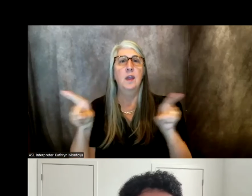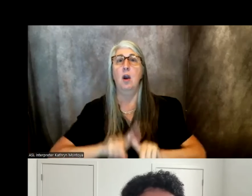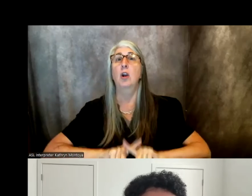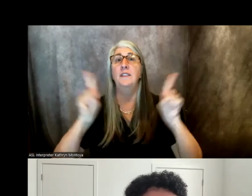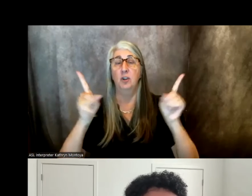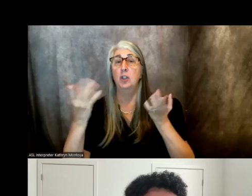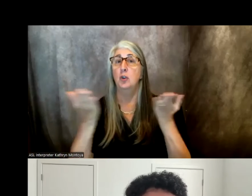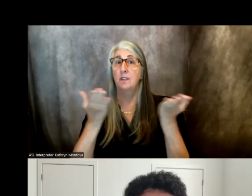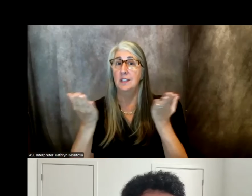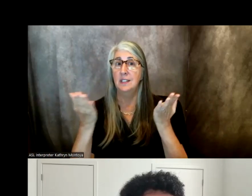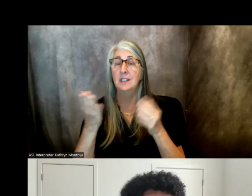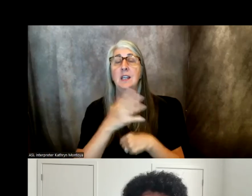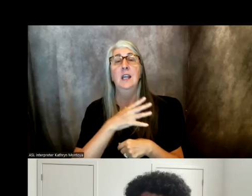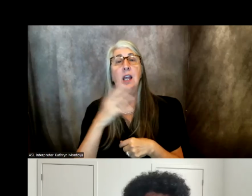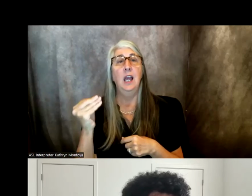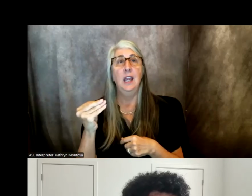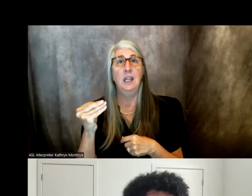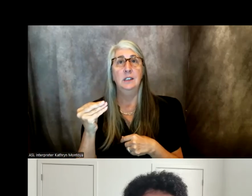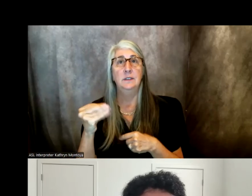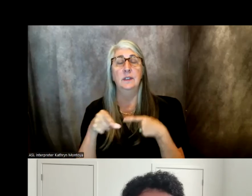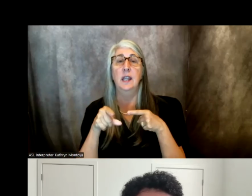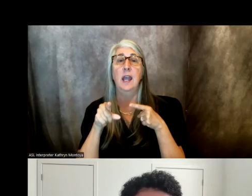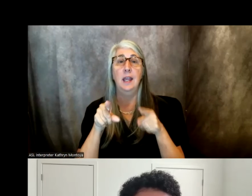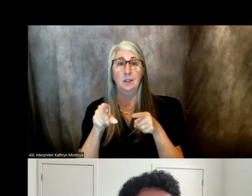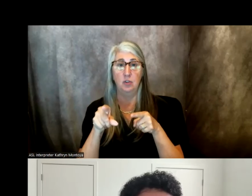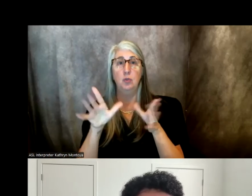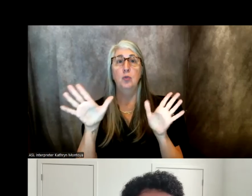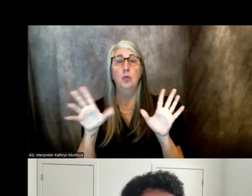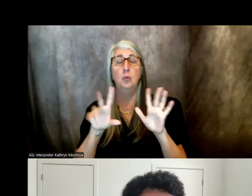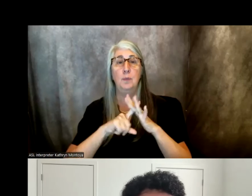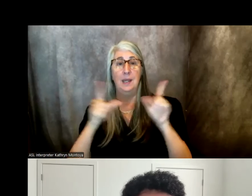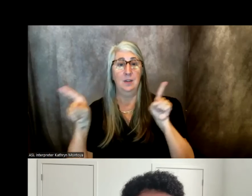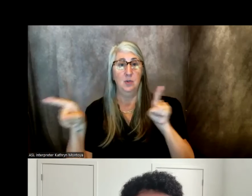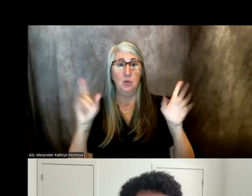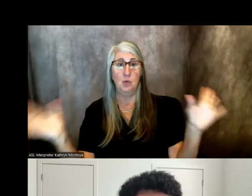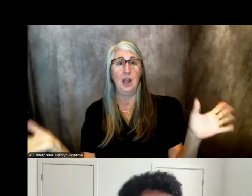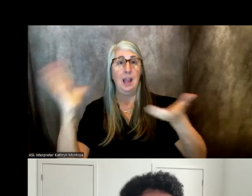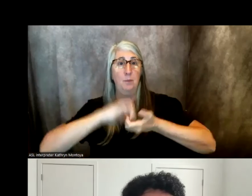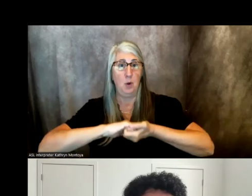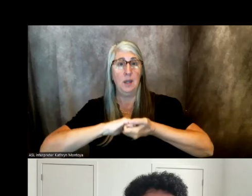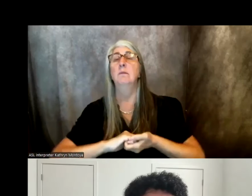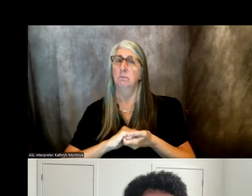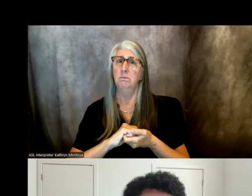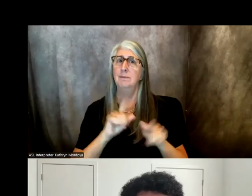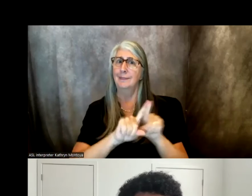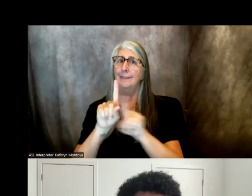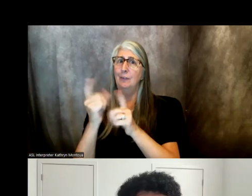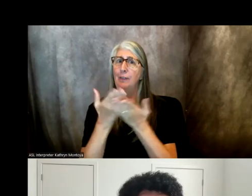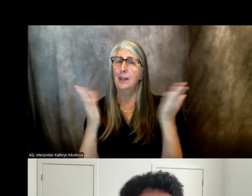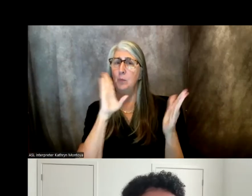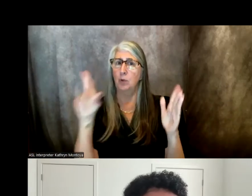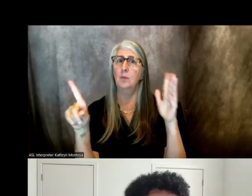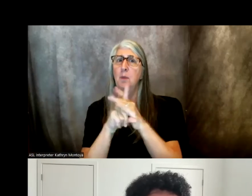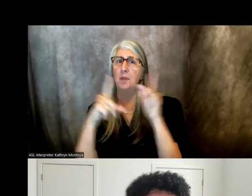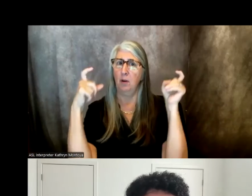services. And as you go into collaboration together, there's just going to be things that come up that are kind of complex to work